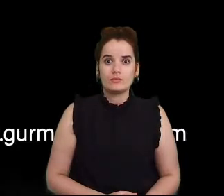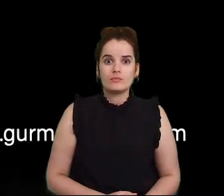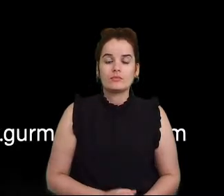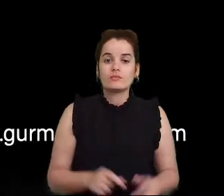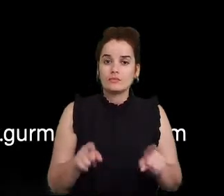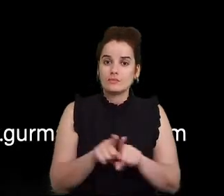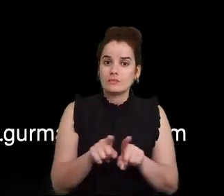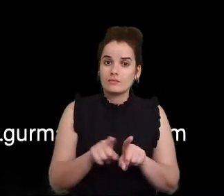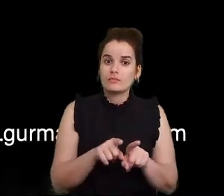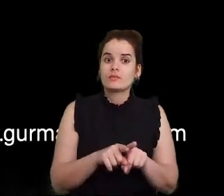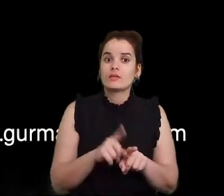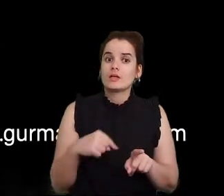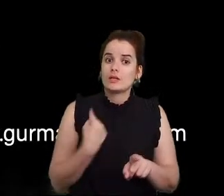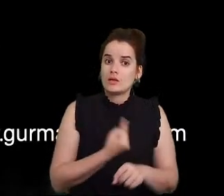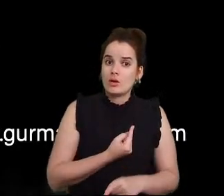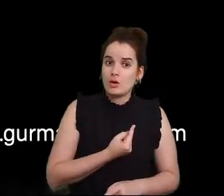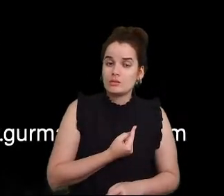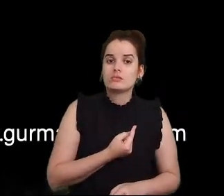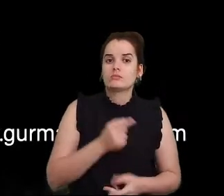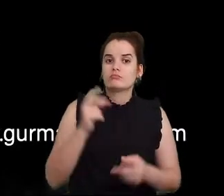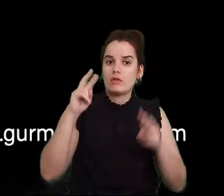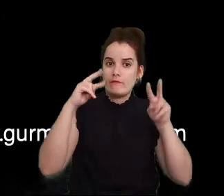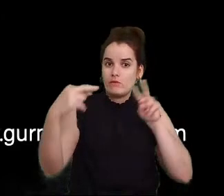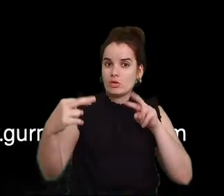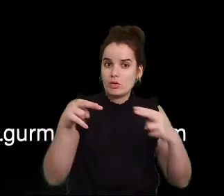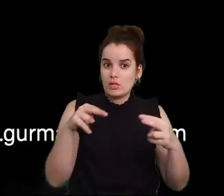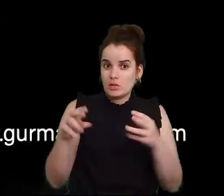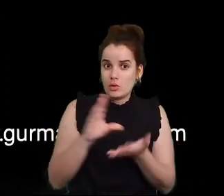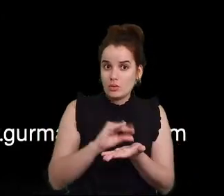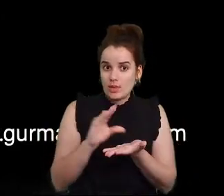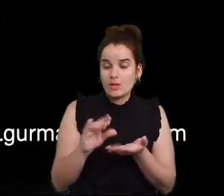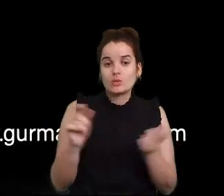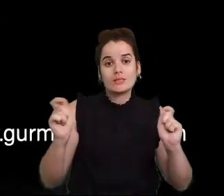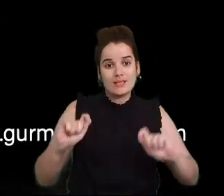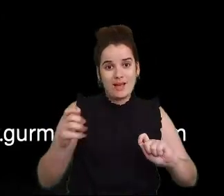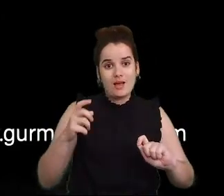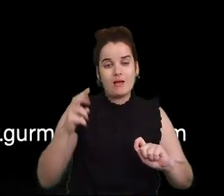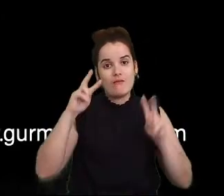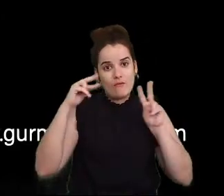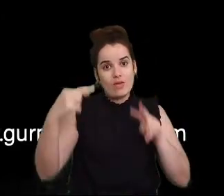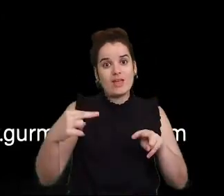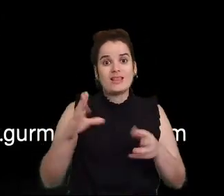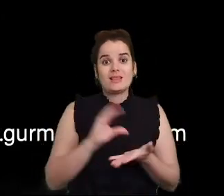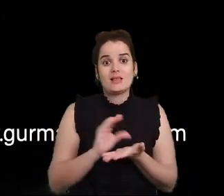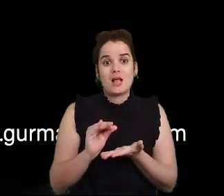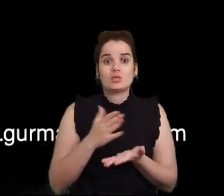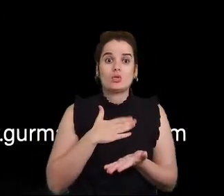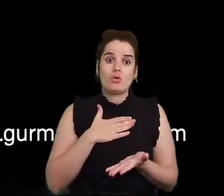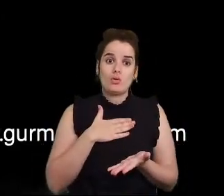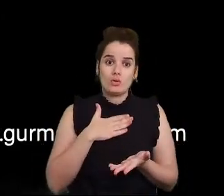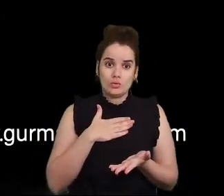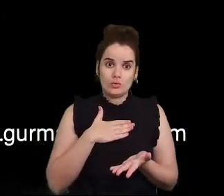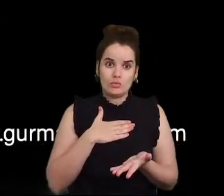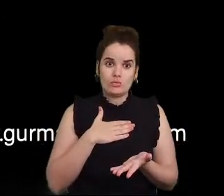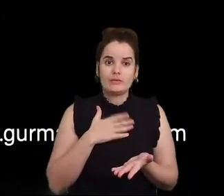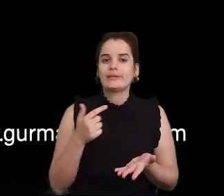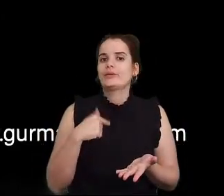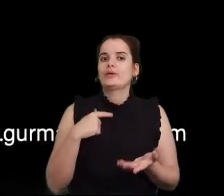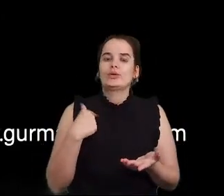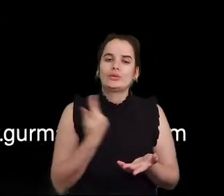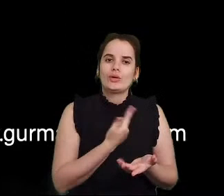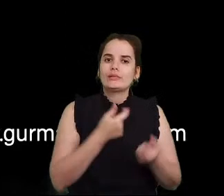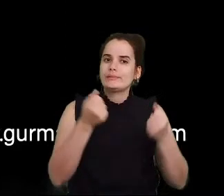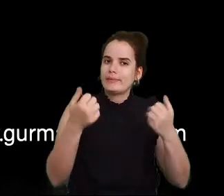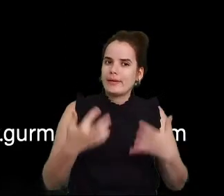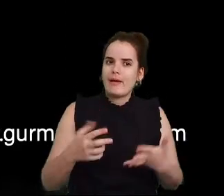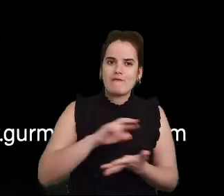use case. And as I talk about all these different possibilities, you can easily see that data visualization is